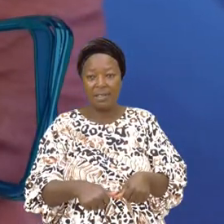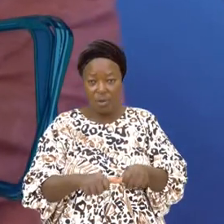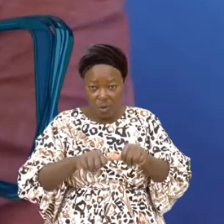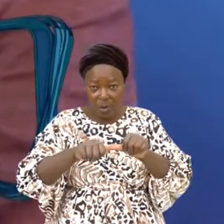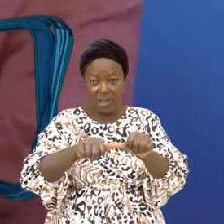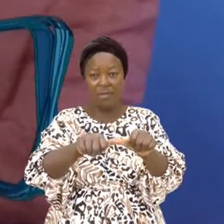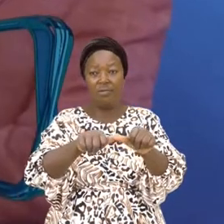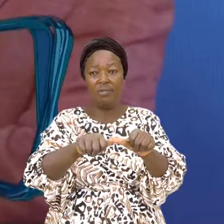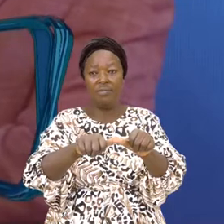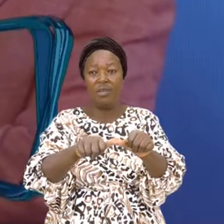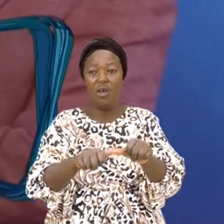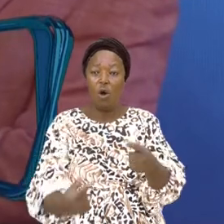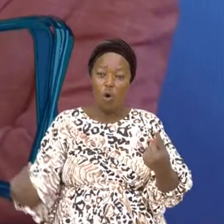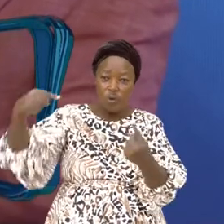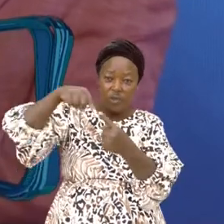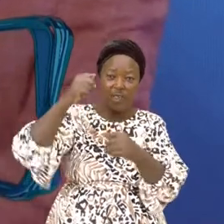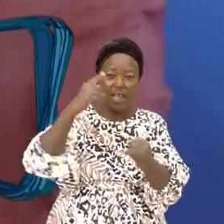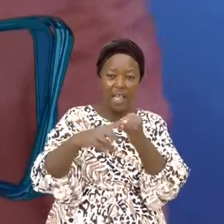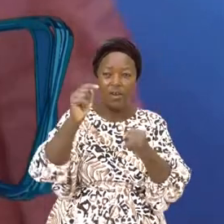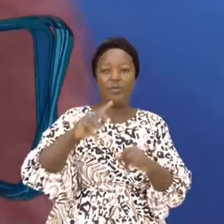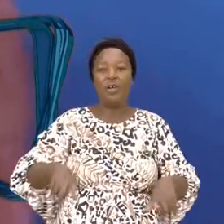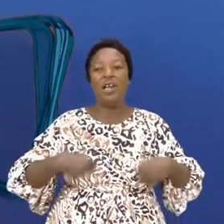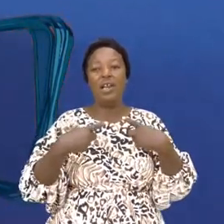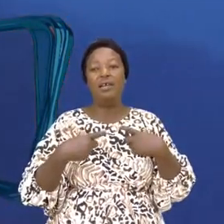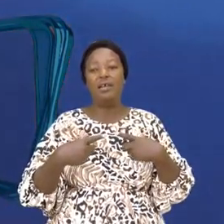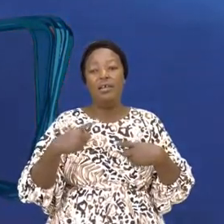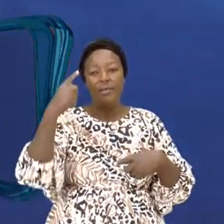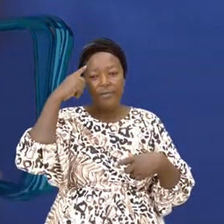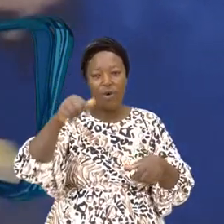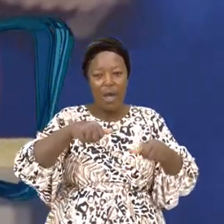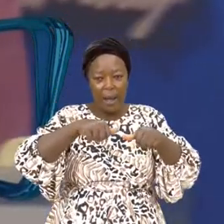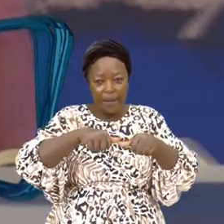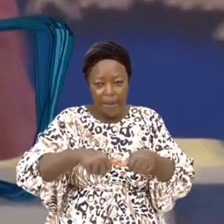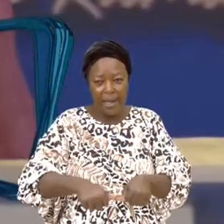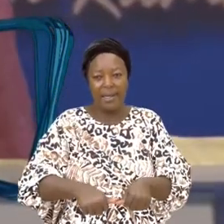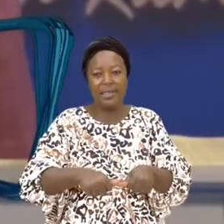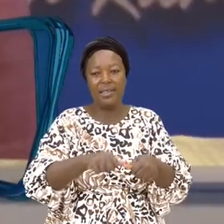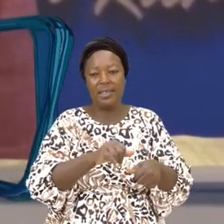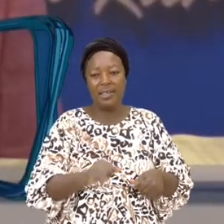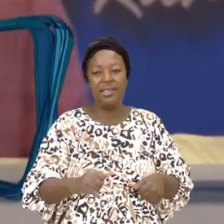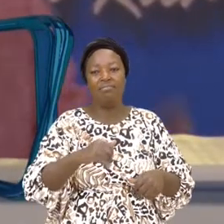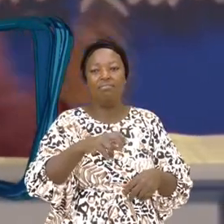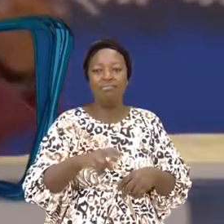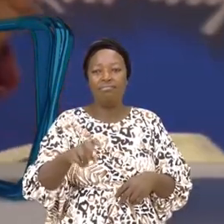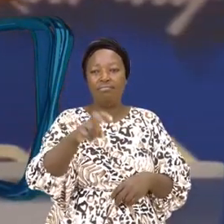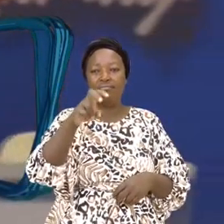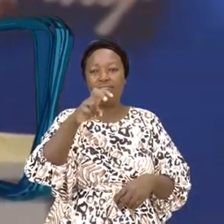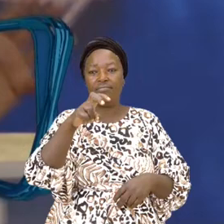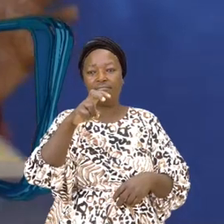perpetual, till the end of your life. For abiding pilgrims.